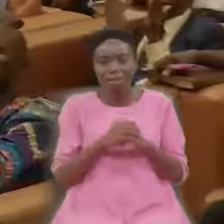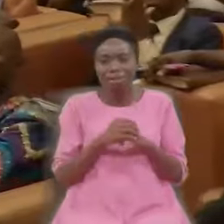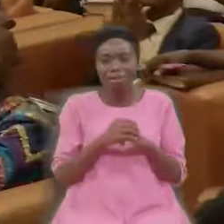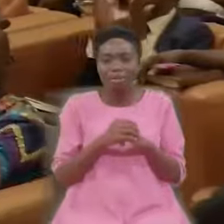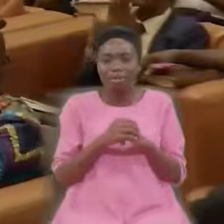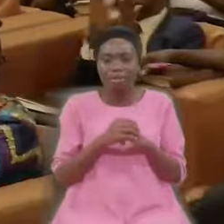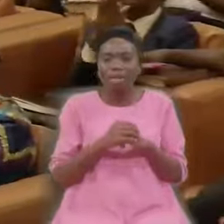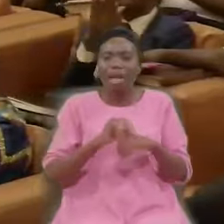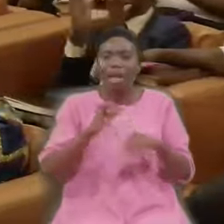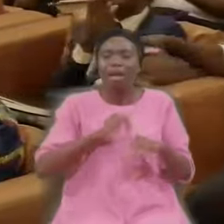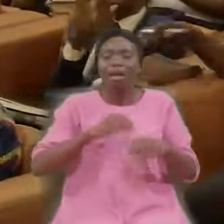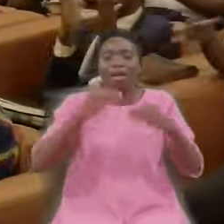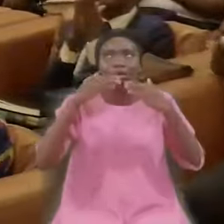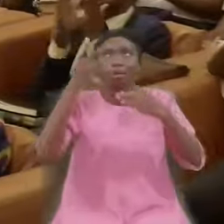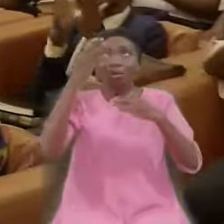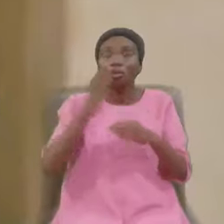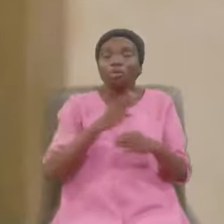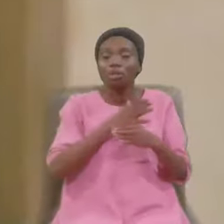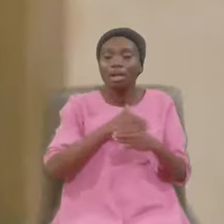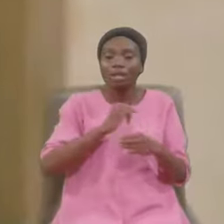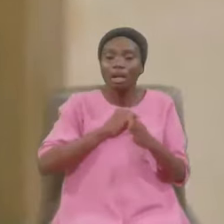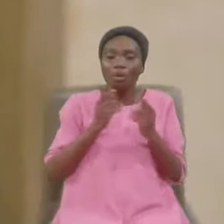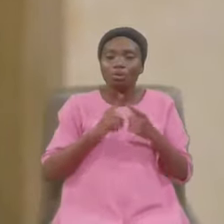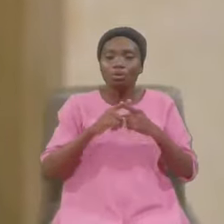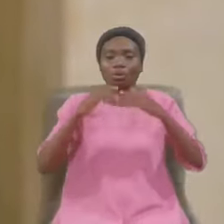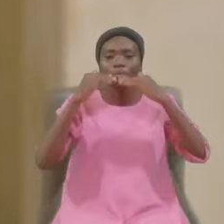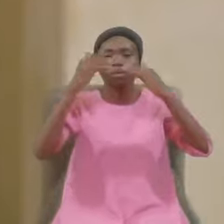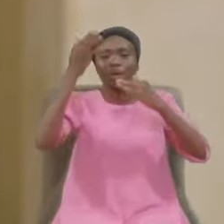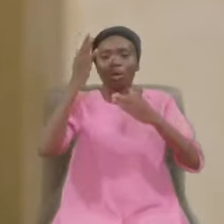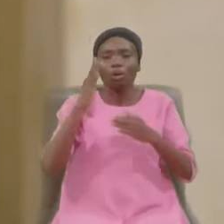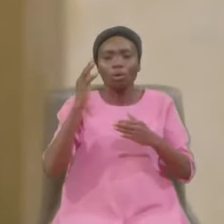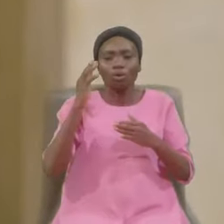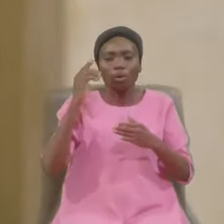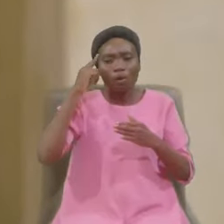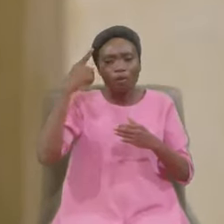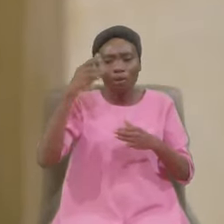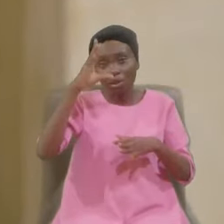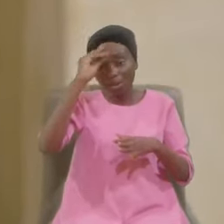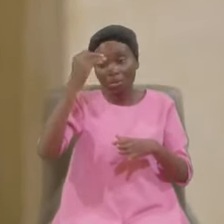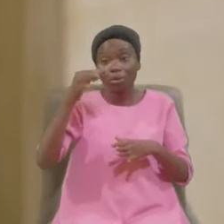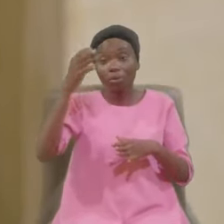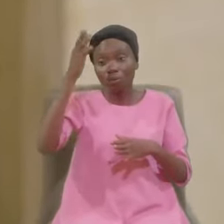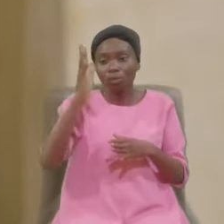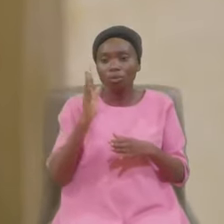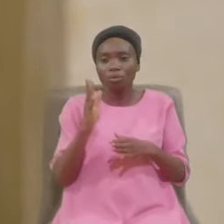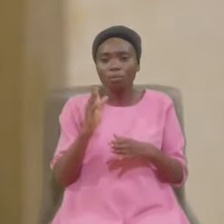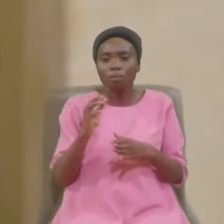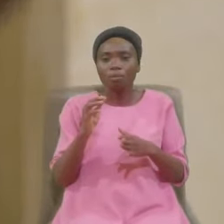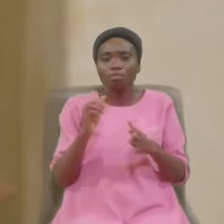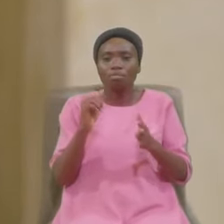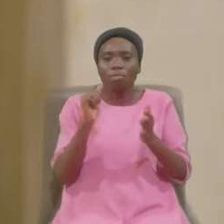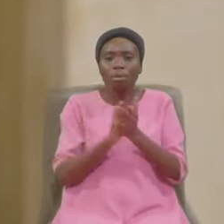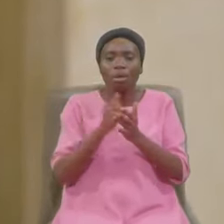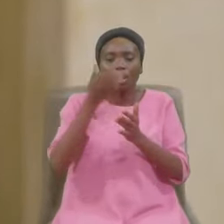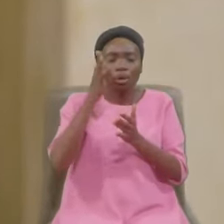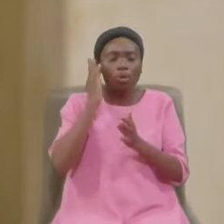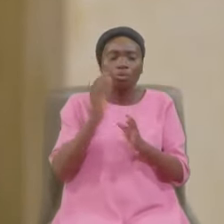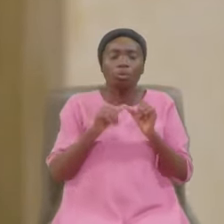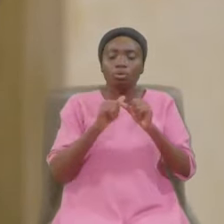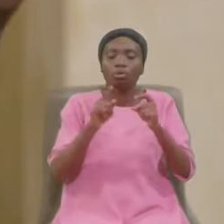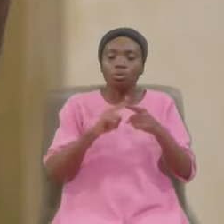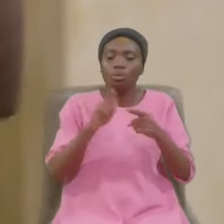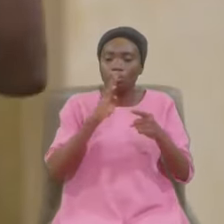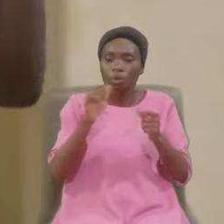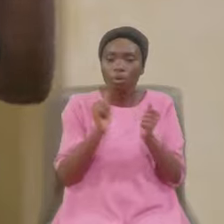So I thank him, I bless him. I also thank God for the man of God. So God will continue to be with him.